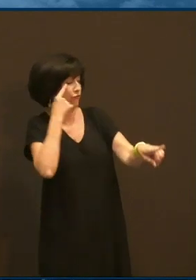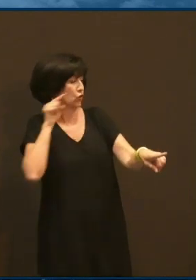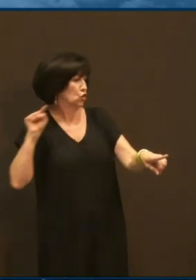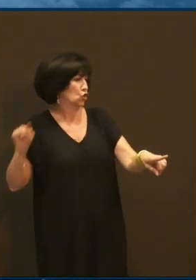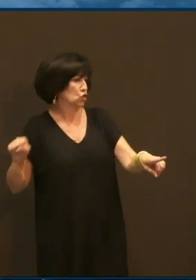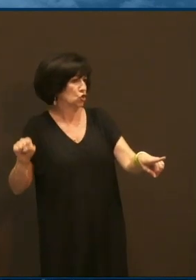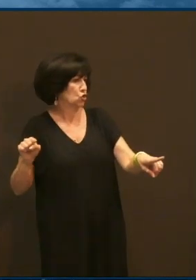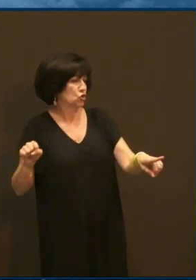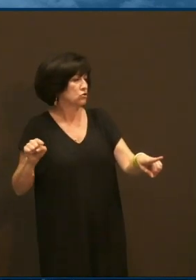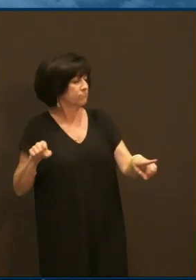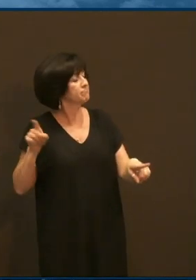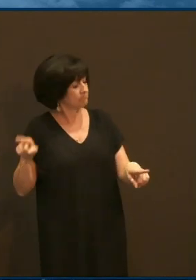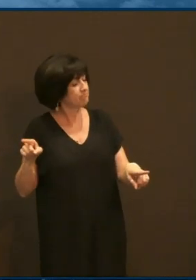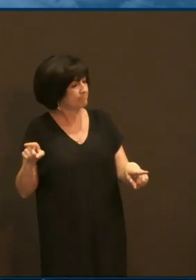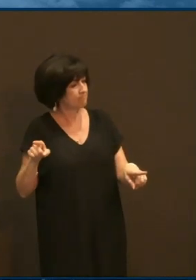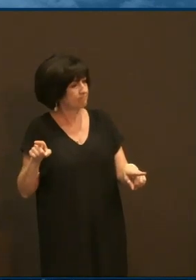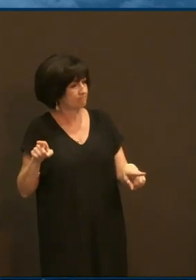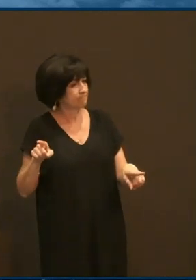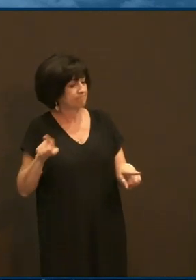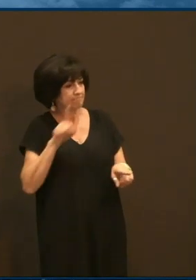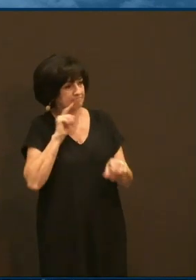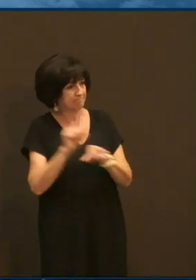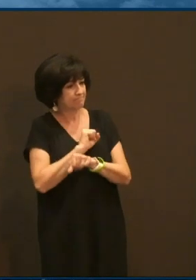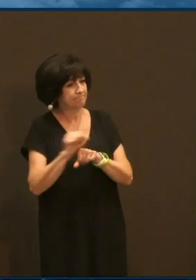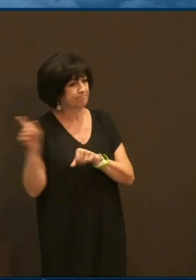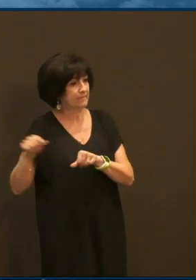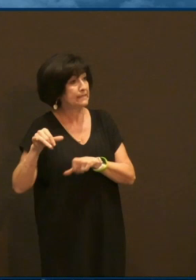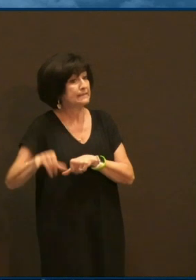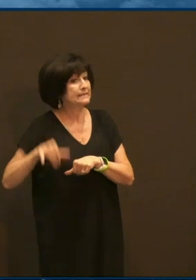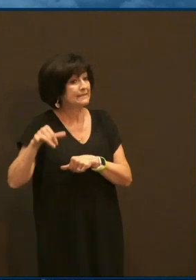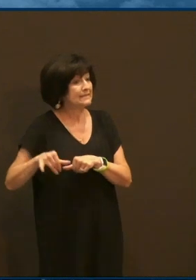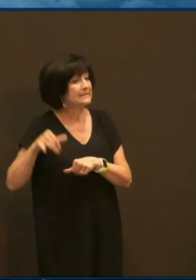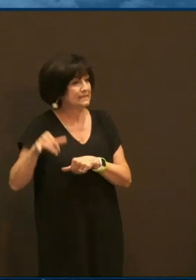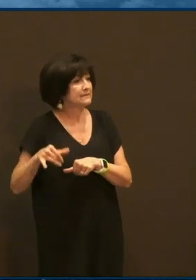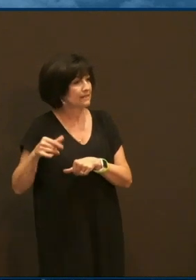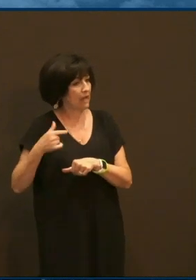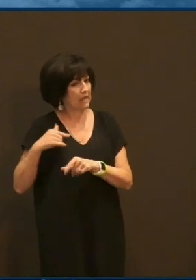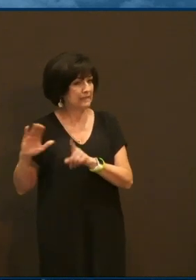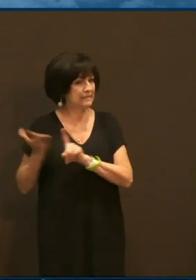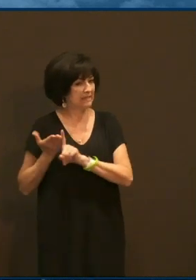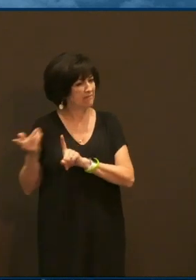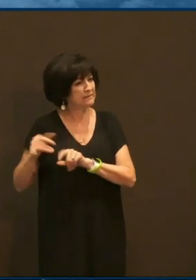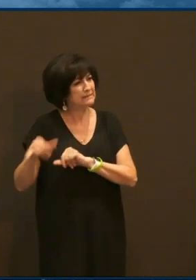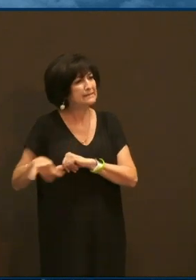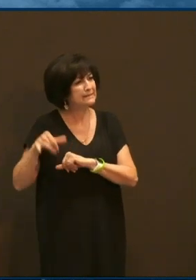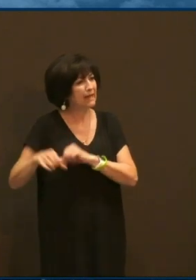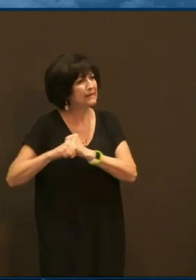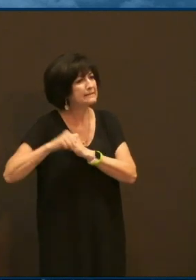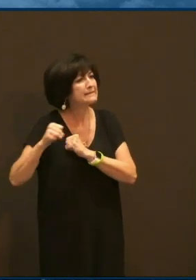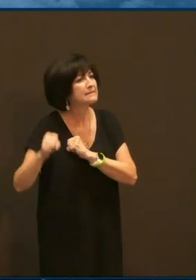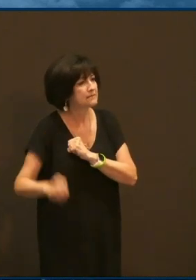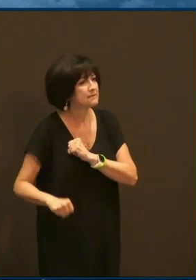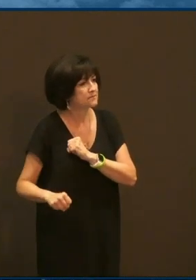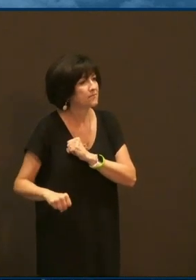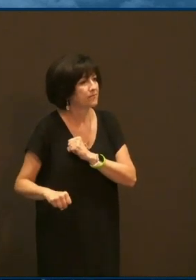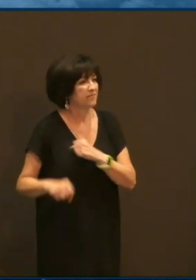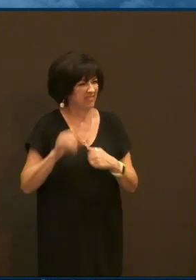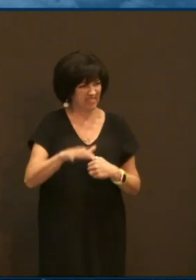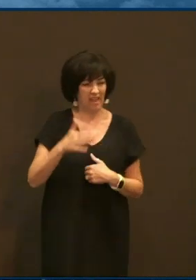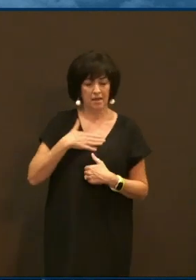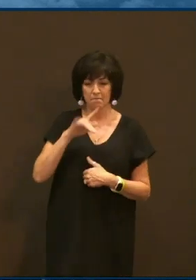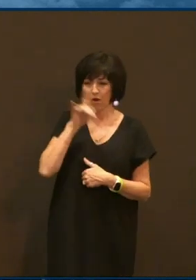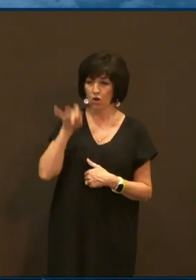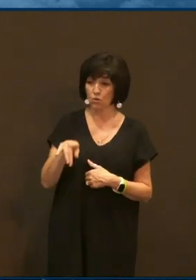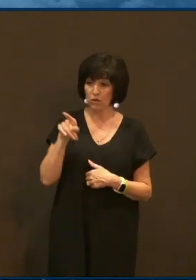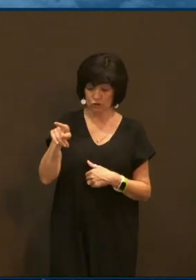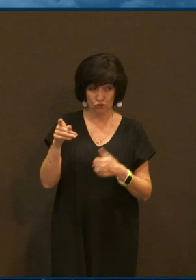she did stay longer than okay. As long as we could convince her to stay. That was going to be my question. Was there any conversation about trying to